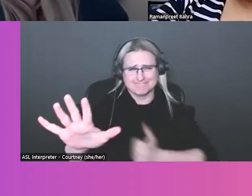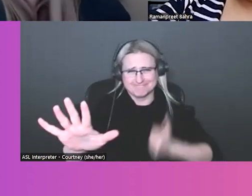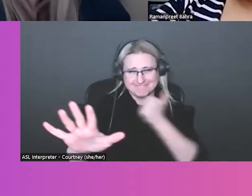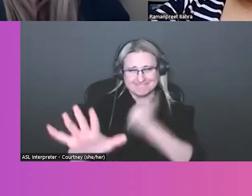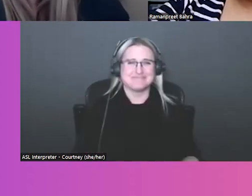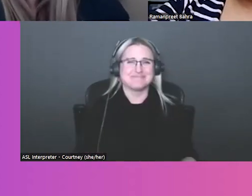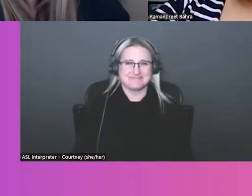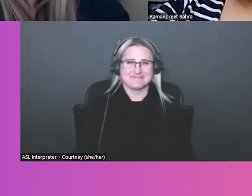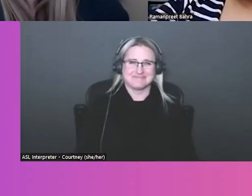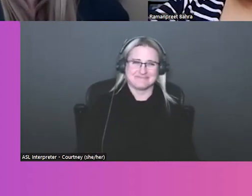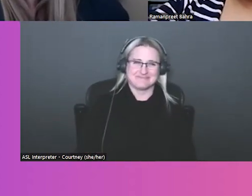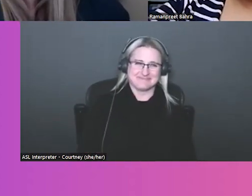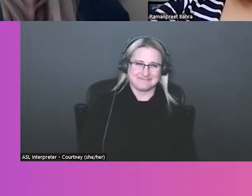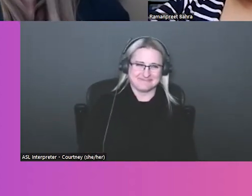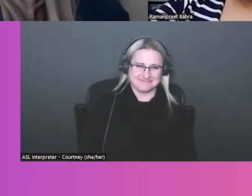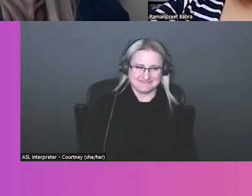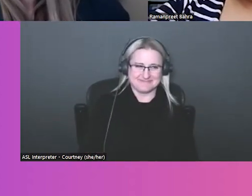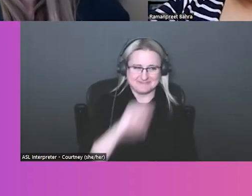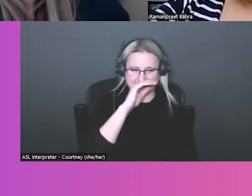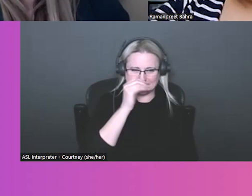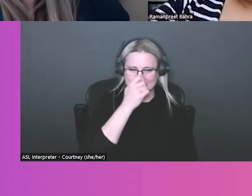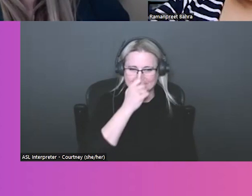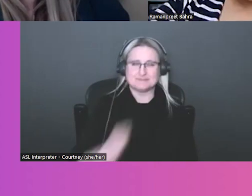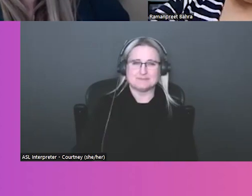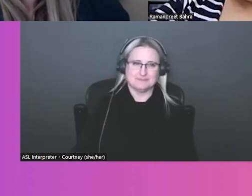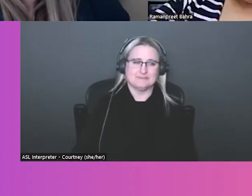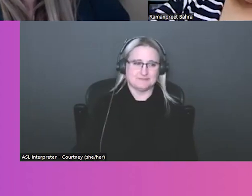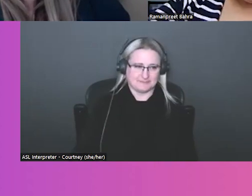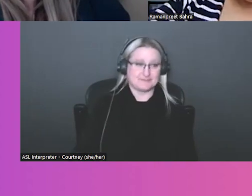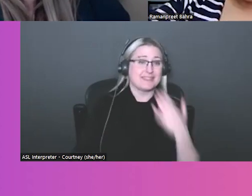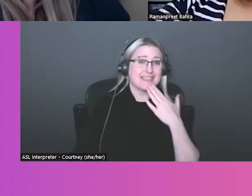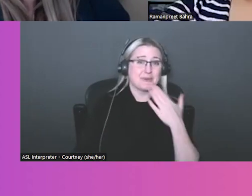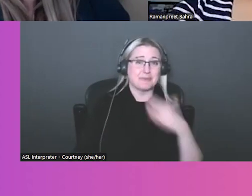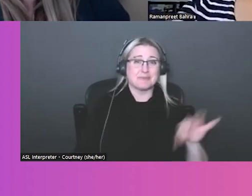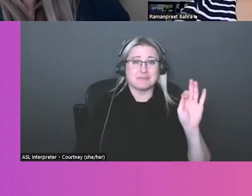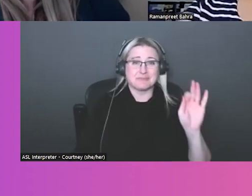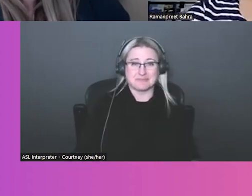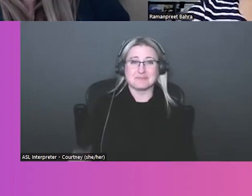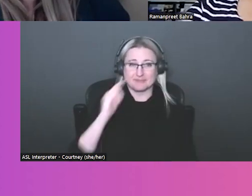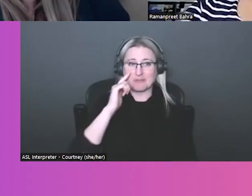Thank you.